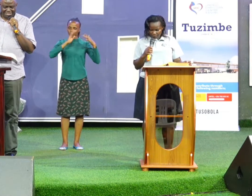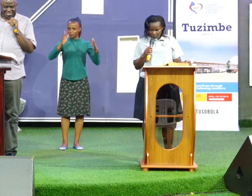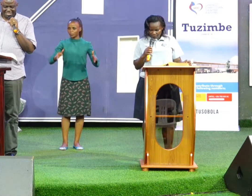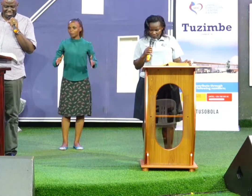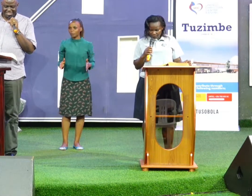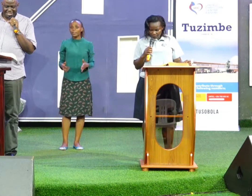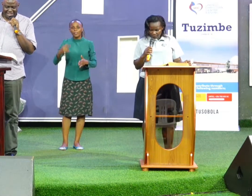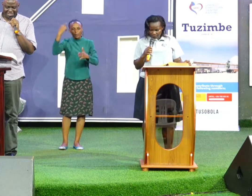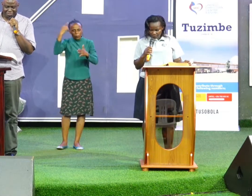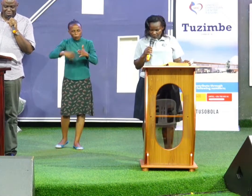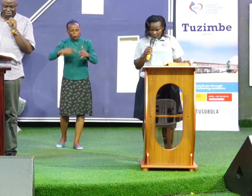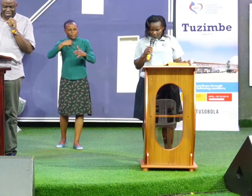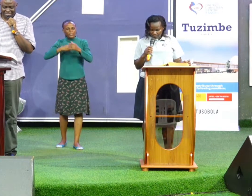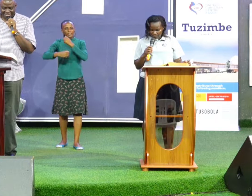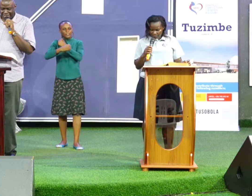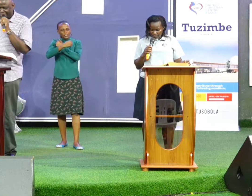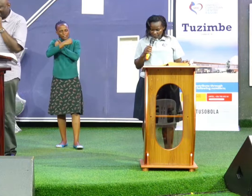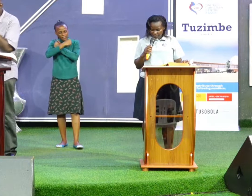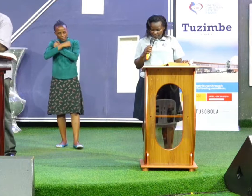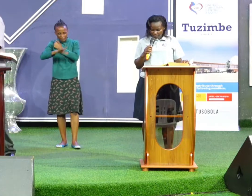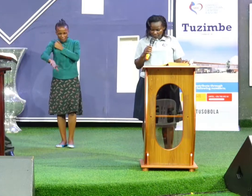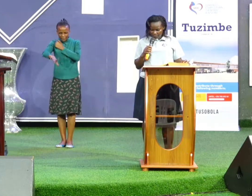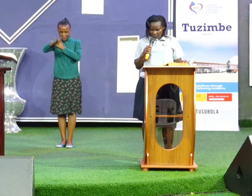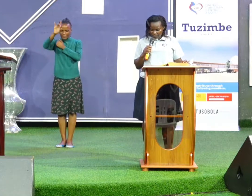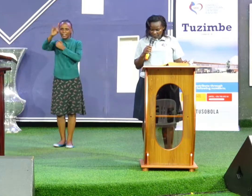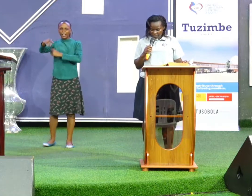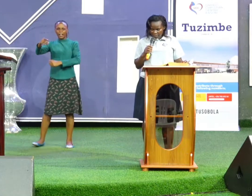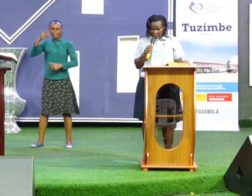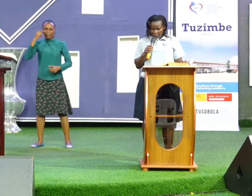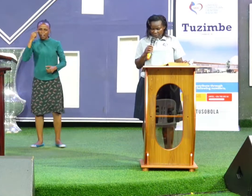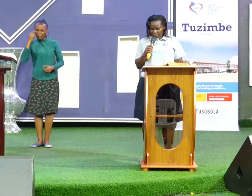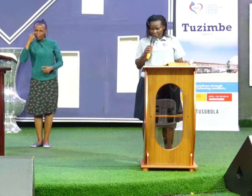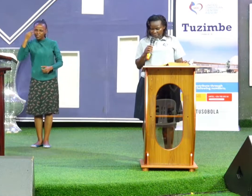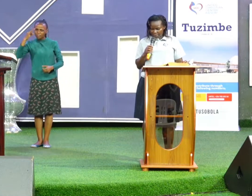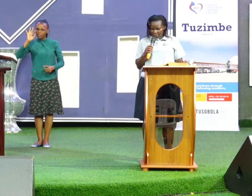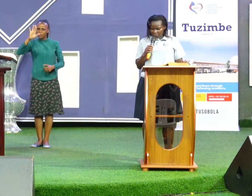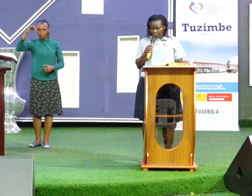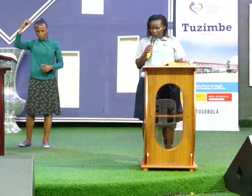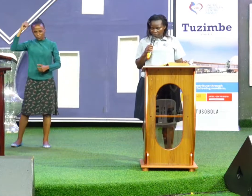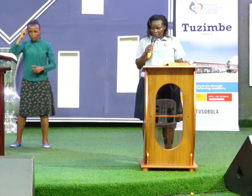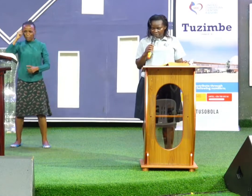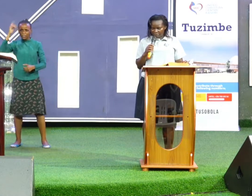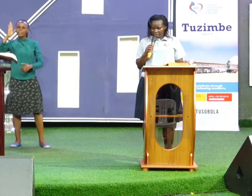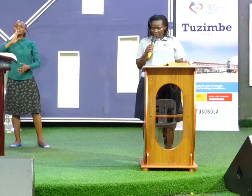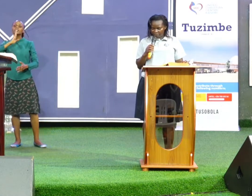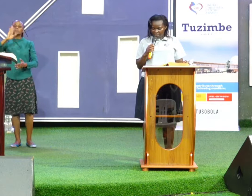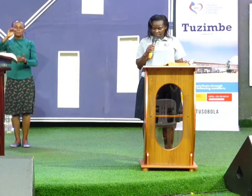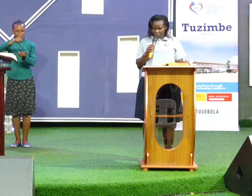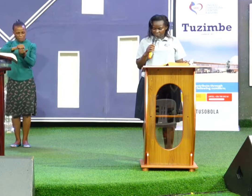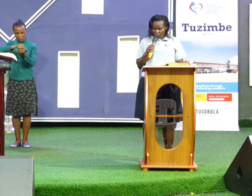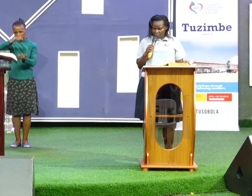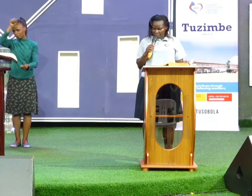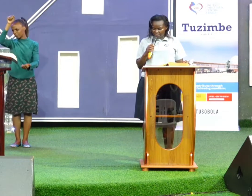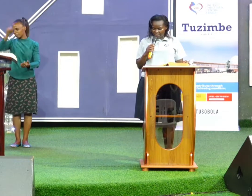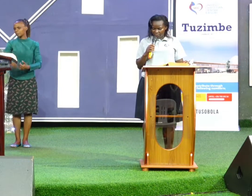I liked is the eyes of your understanding being enlightened. Chenja gadde wano kwe kumulisiwa kwa